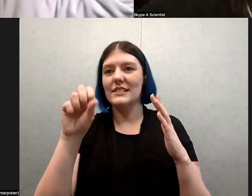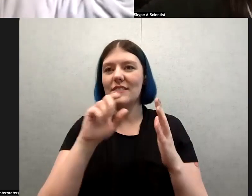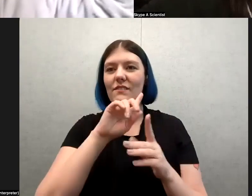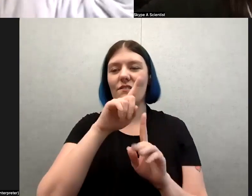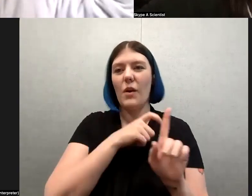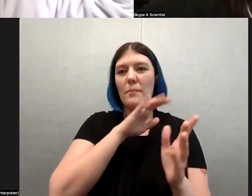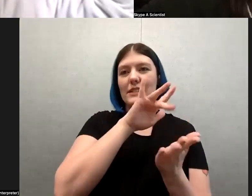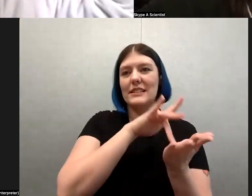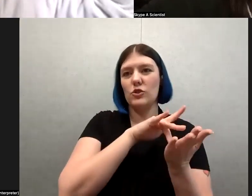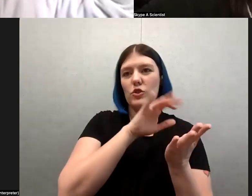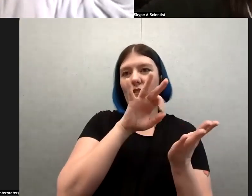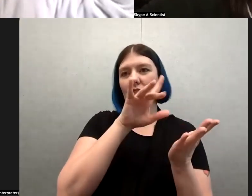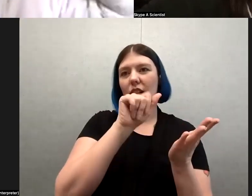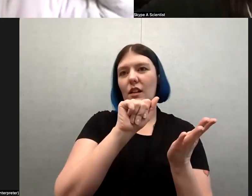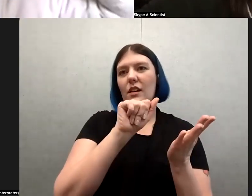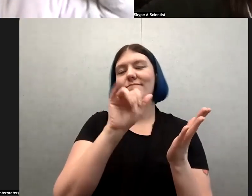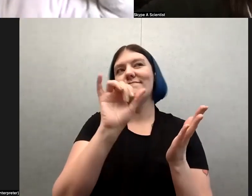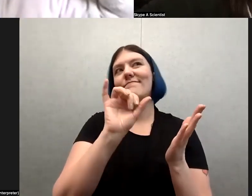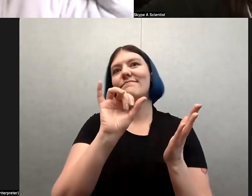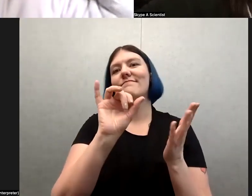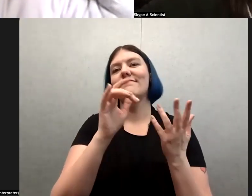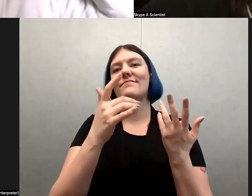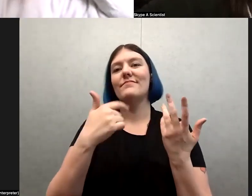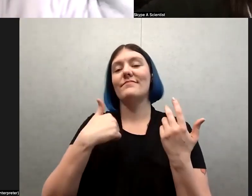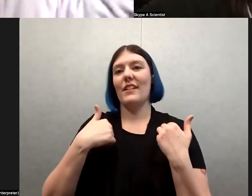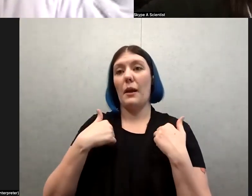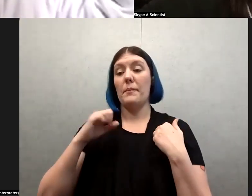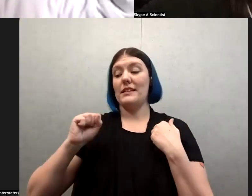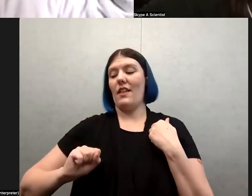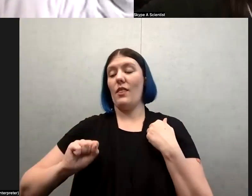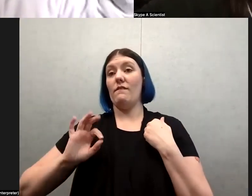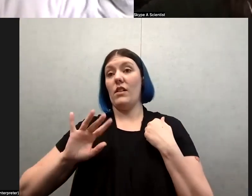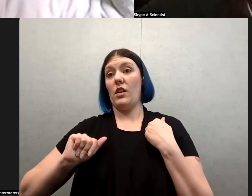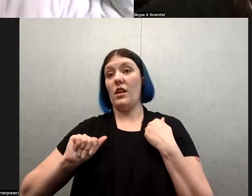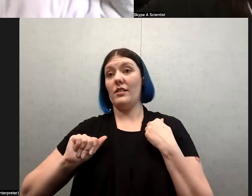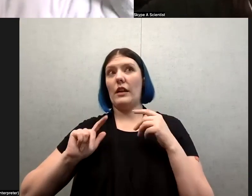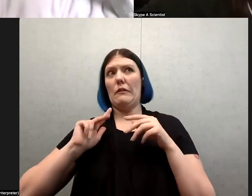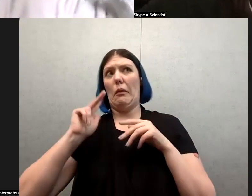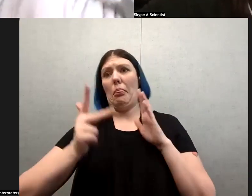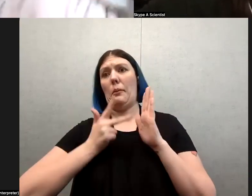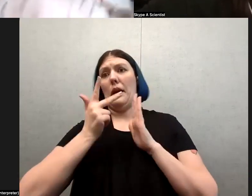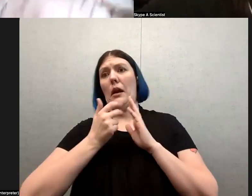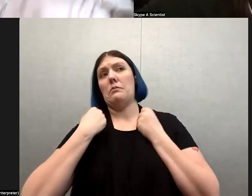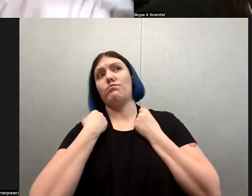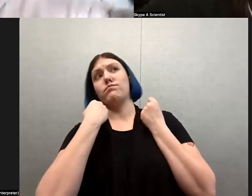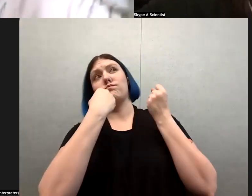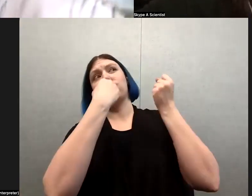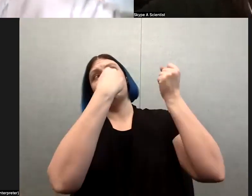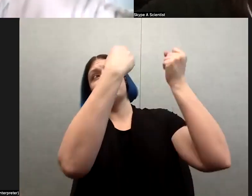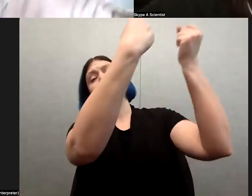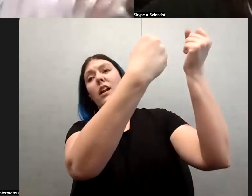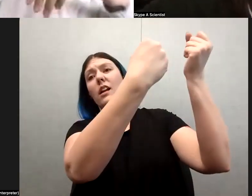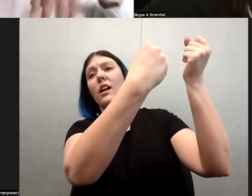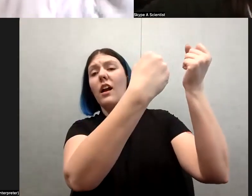you an area, like an idea of size, it's like, I'm in Southern Florida. It's like a 3-hour drive. I'm better at distances and size and